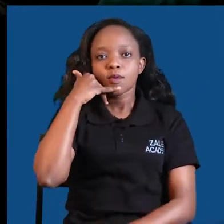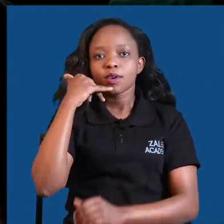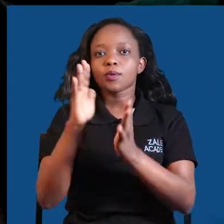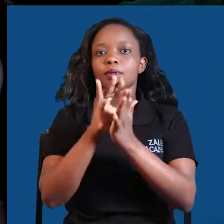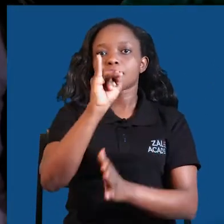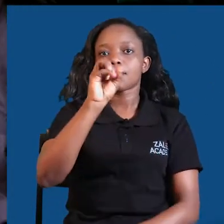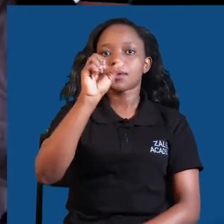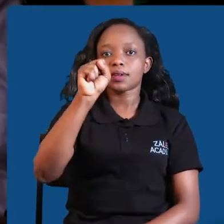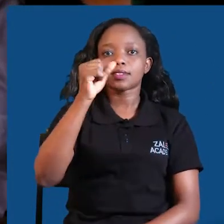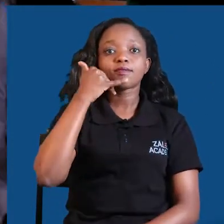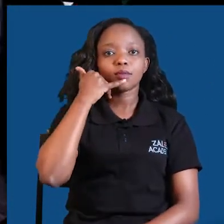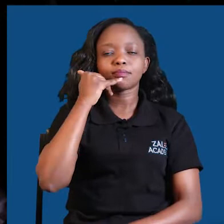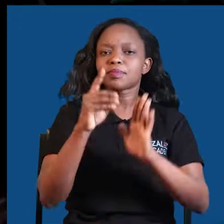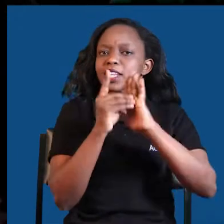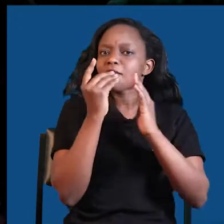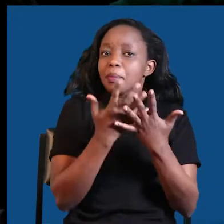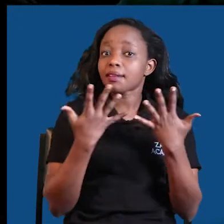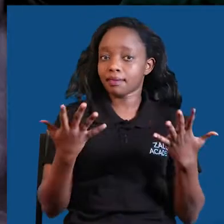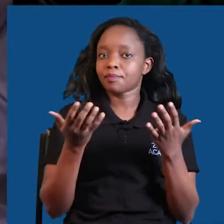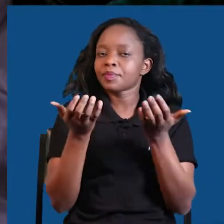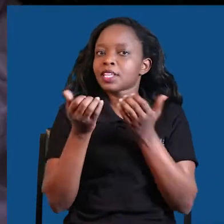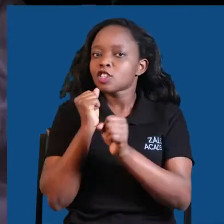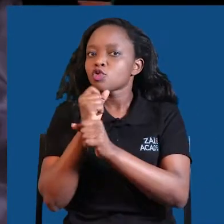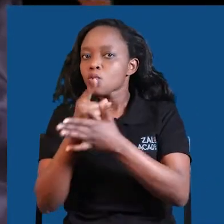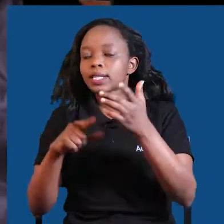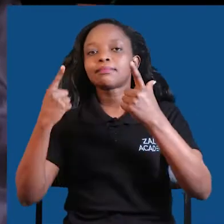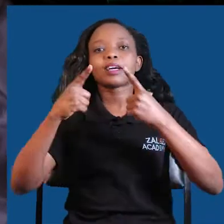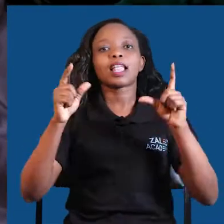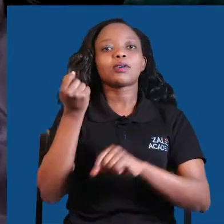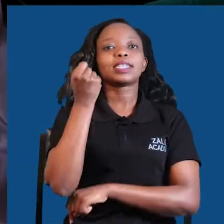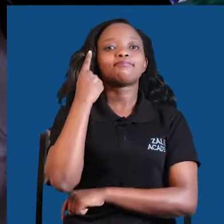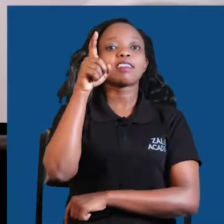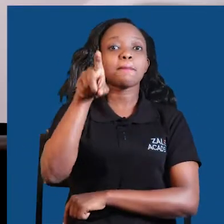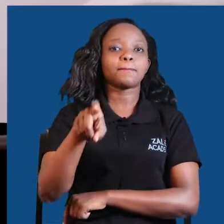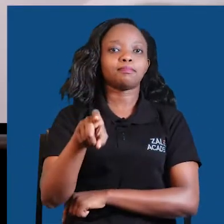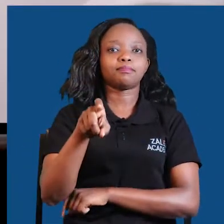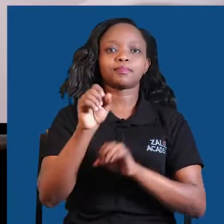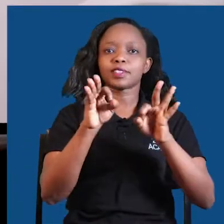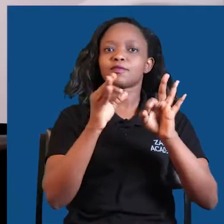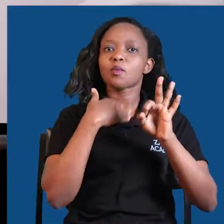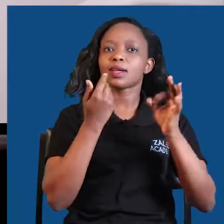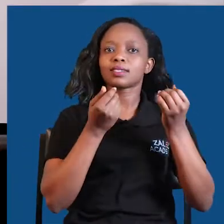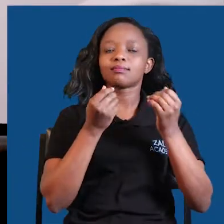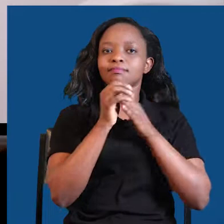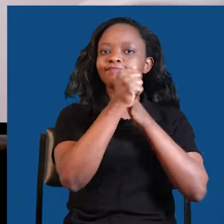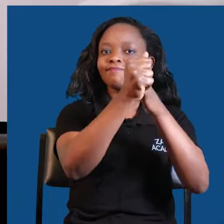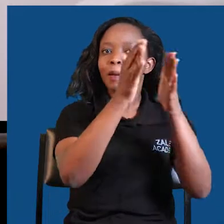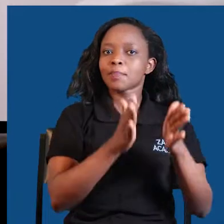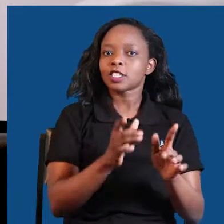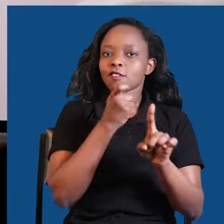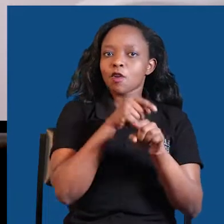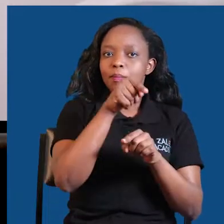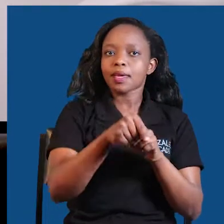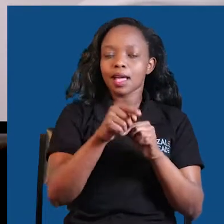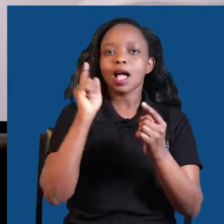Android and iOS phones. To develop anything, you need to know the language. For example, if you want to direct